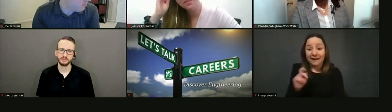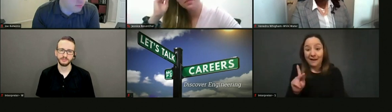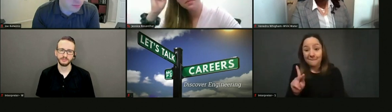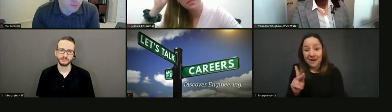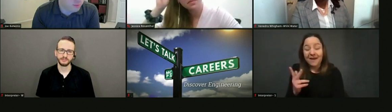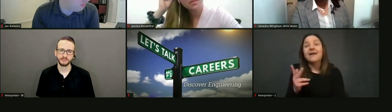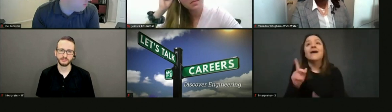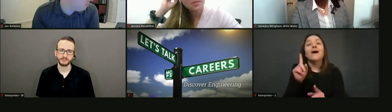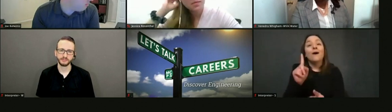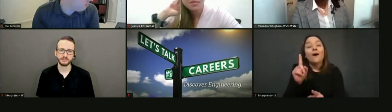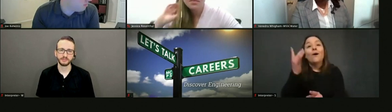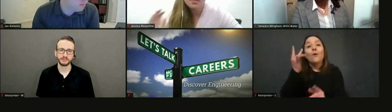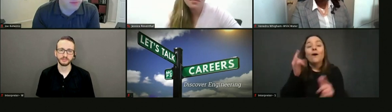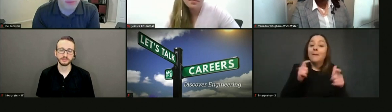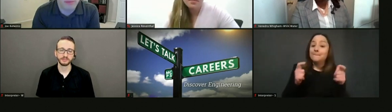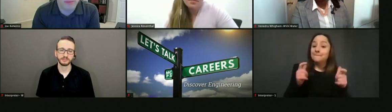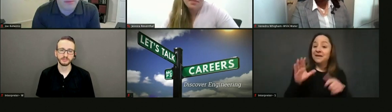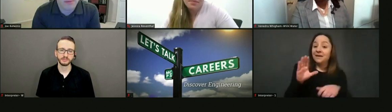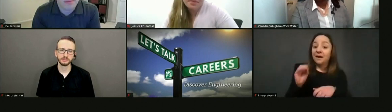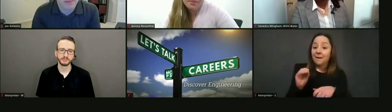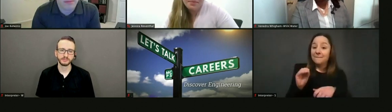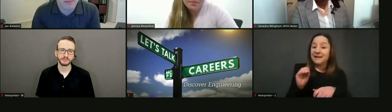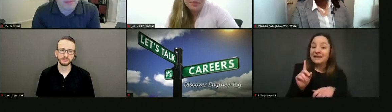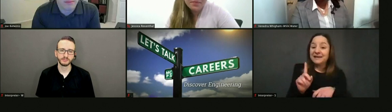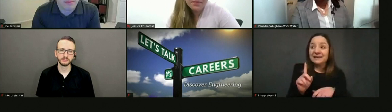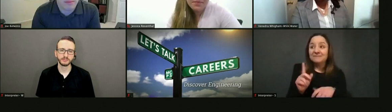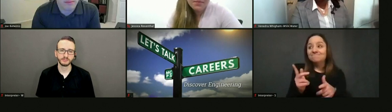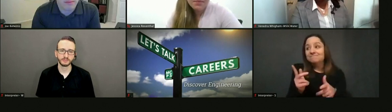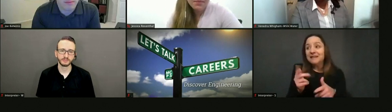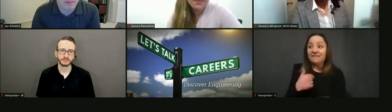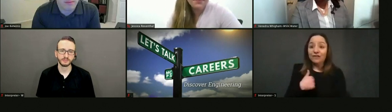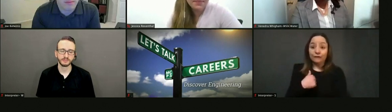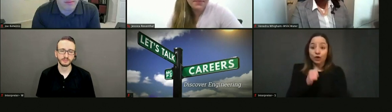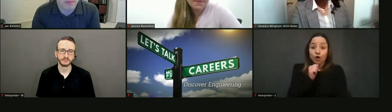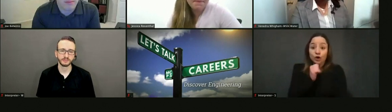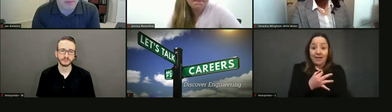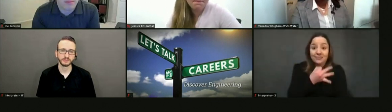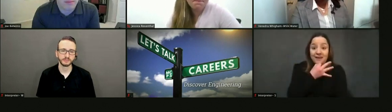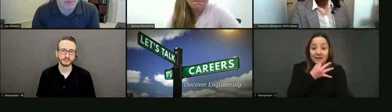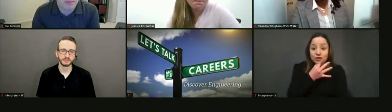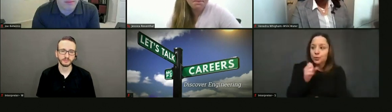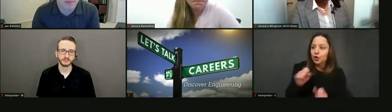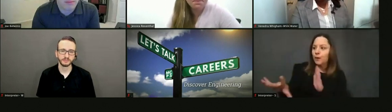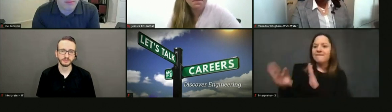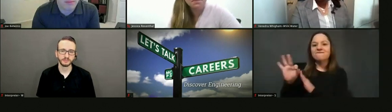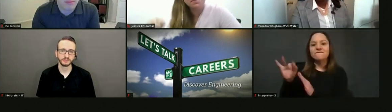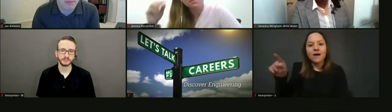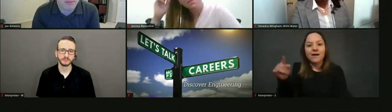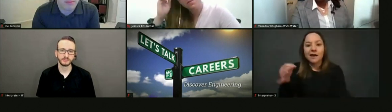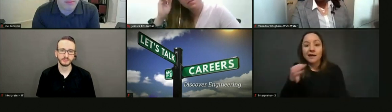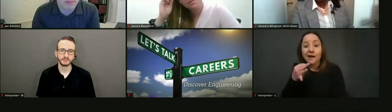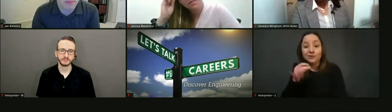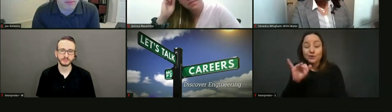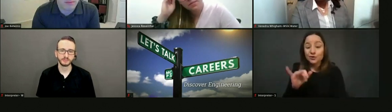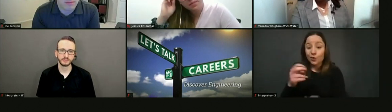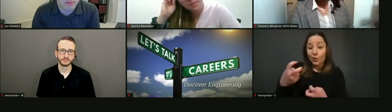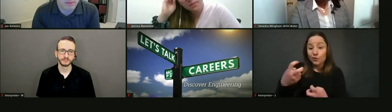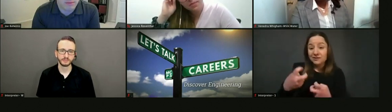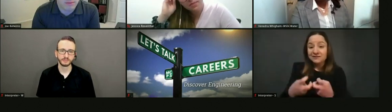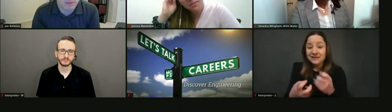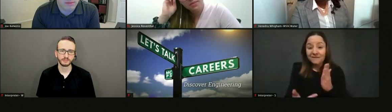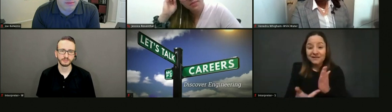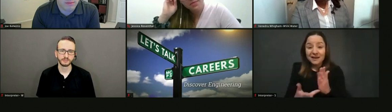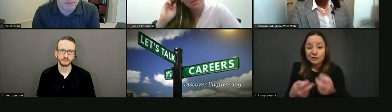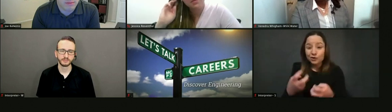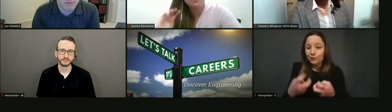a big company, even if you're not the expert, you can usually find out who the expert is. So solving the tough technical problems has not been the biggest